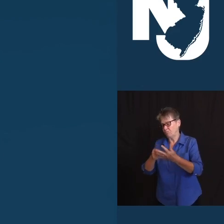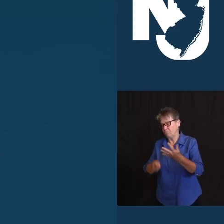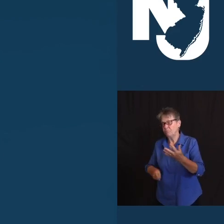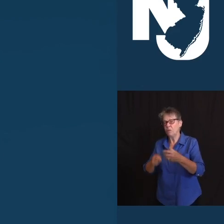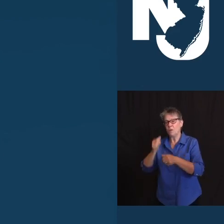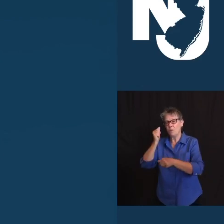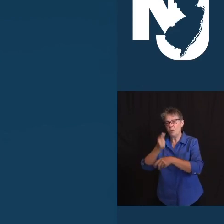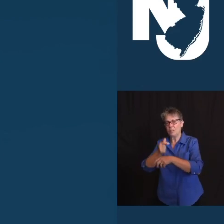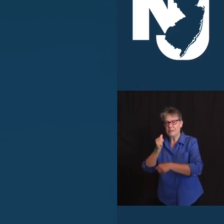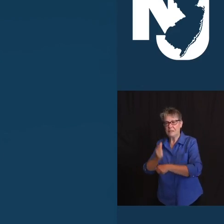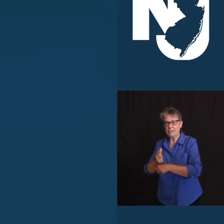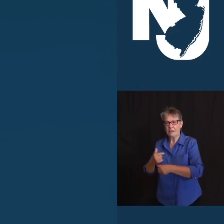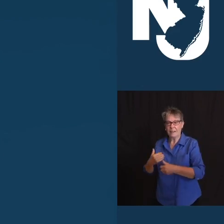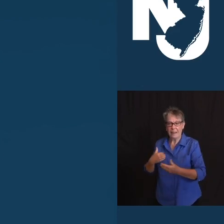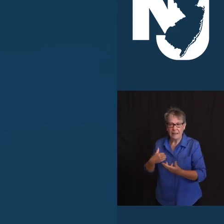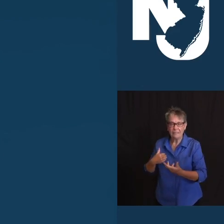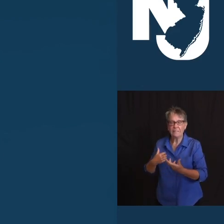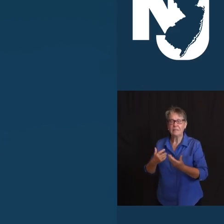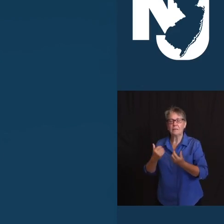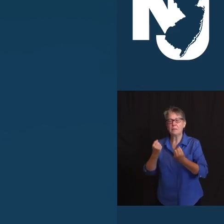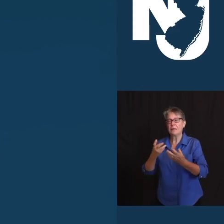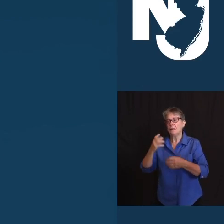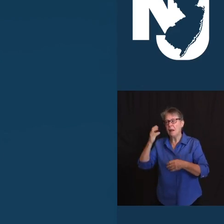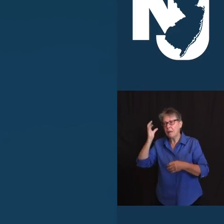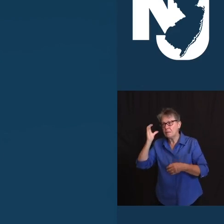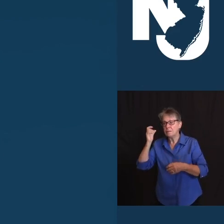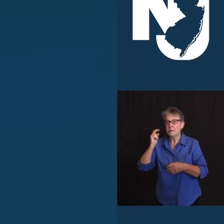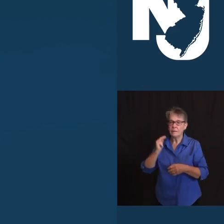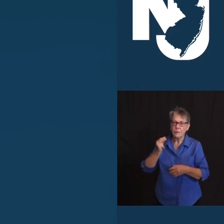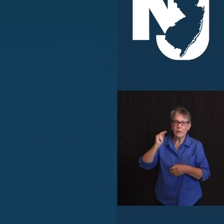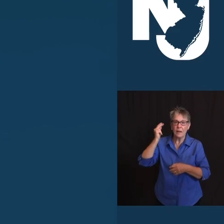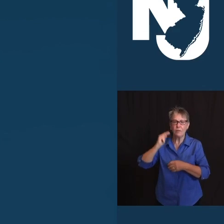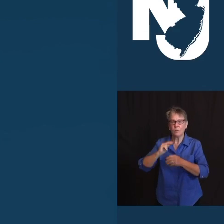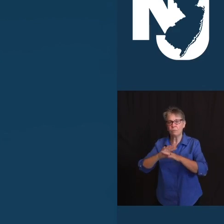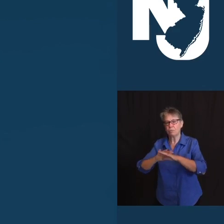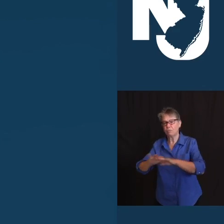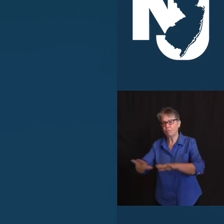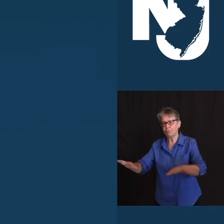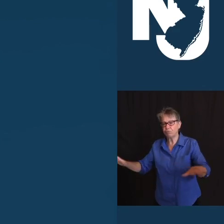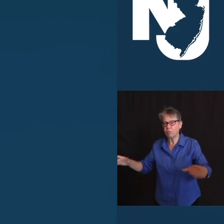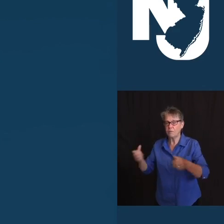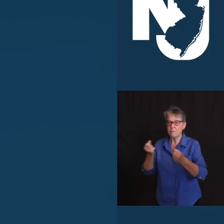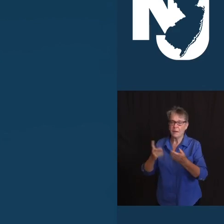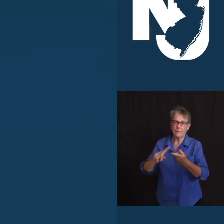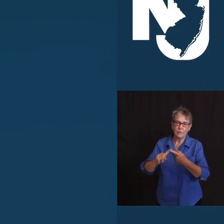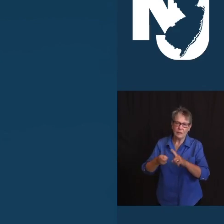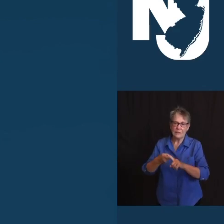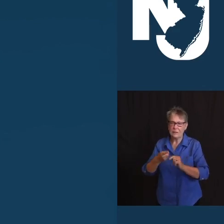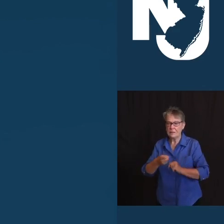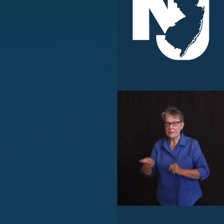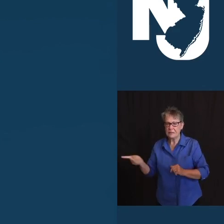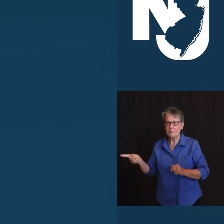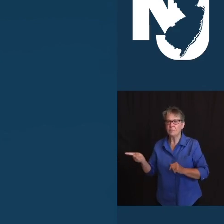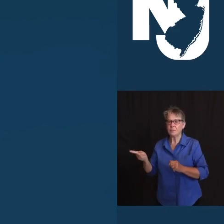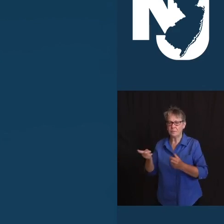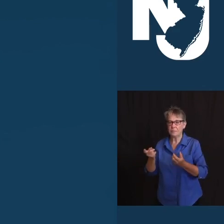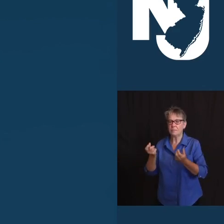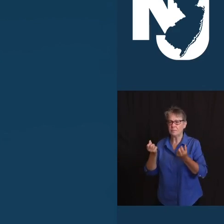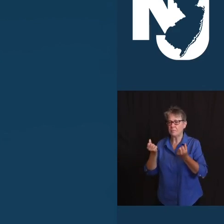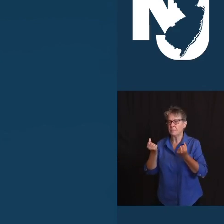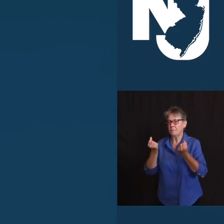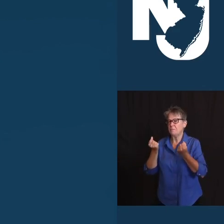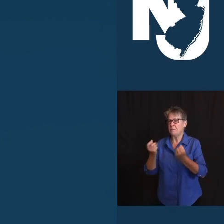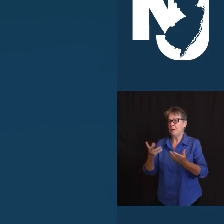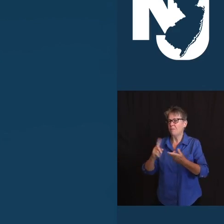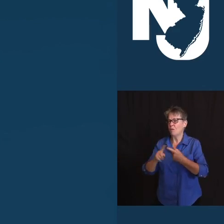and relatives, and many special friends, some he had been close to since his childhood. May God bless you, Arthur, and watch